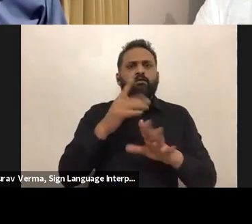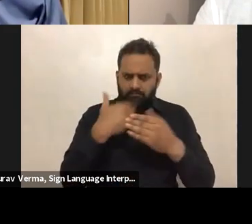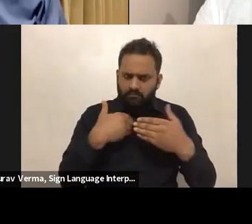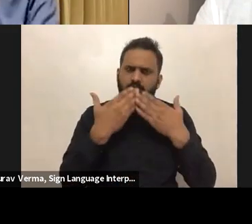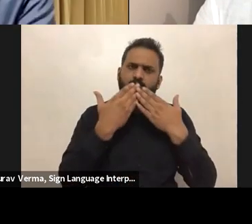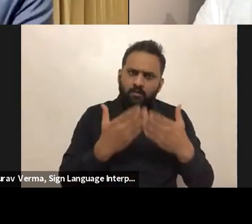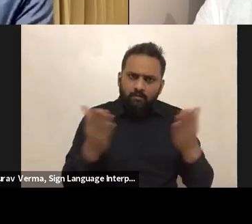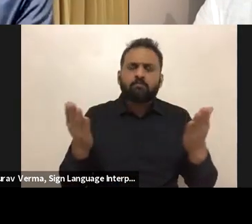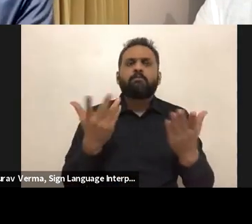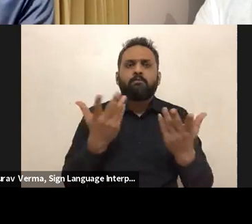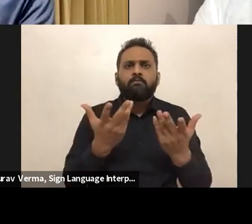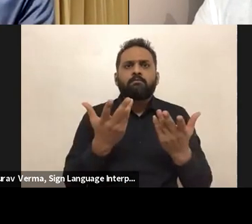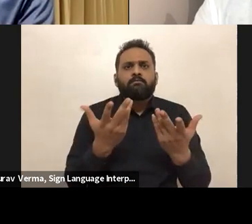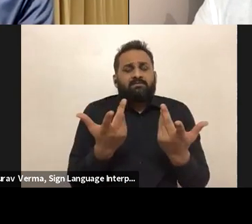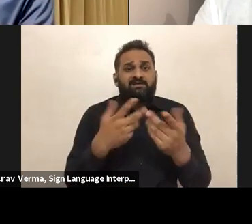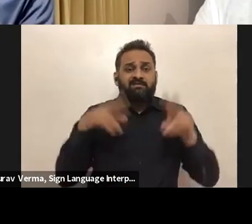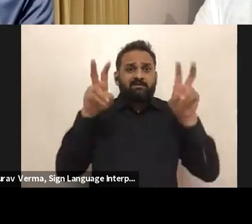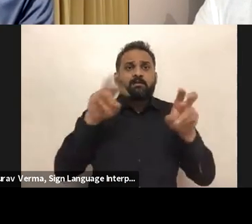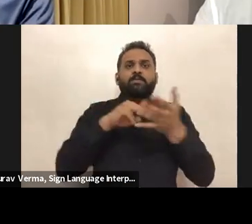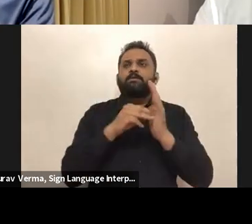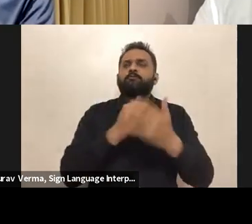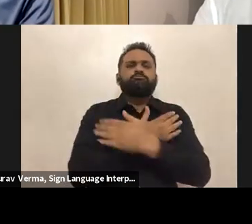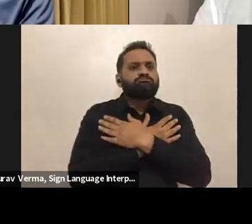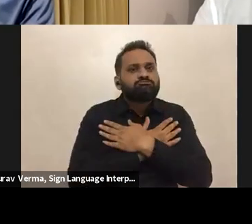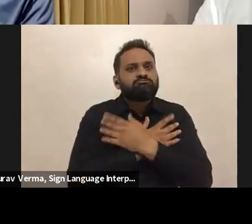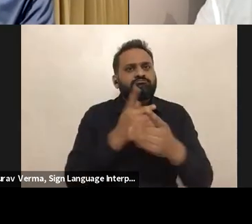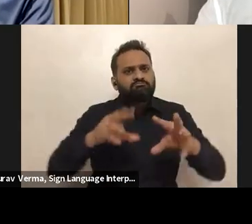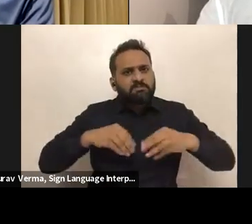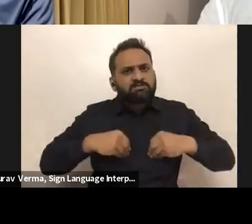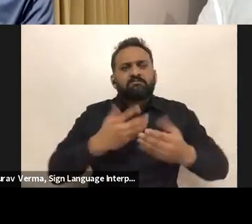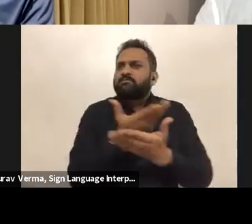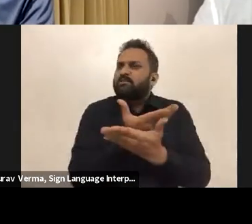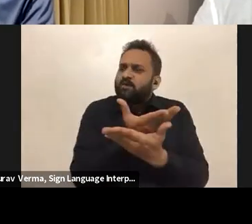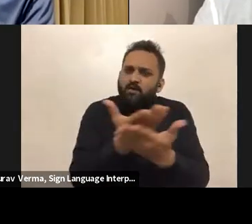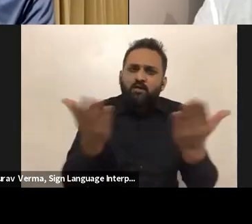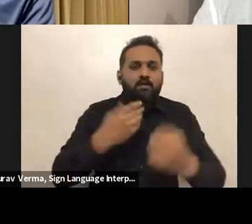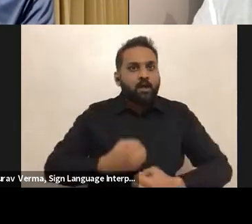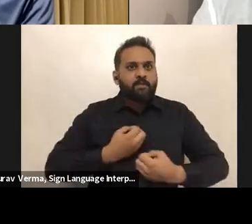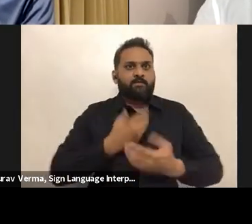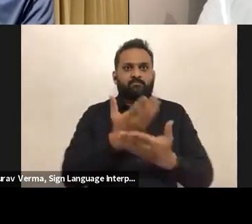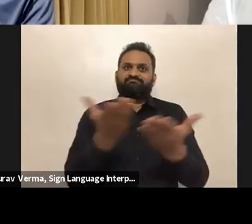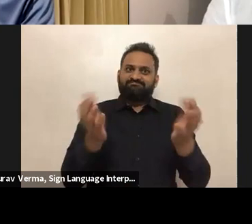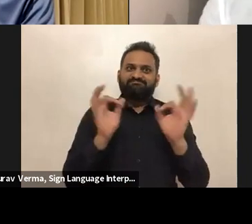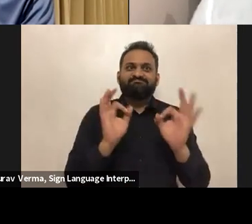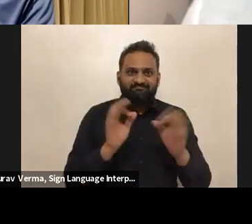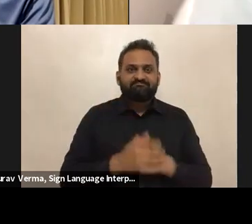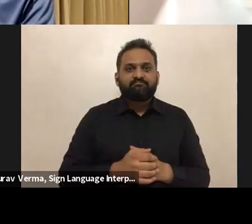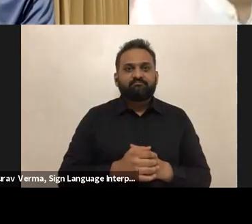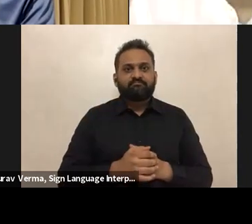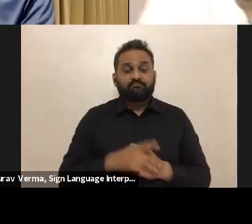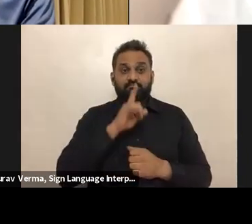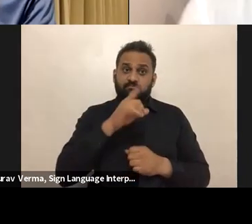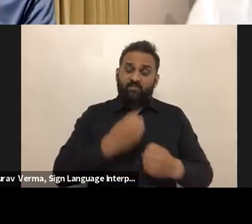narrative, a narrative of love, a narrative of acceptance, a narrative of happiness. And I think to have happy